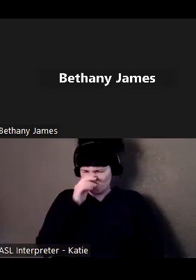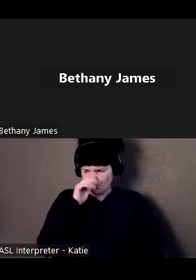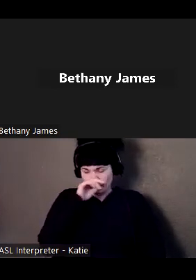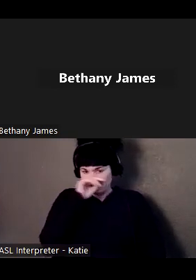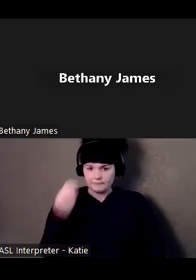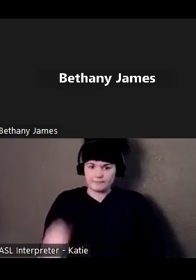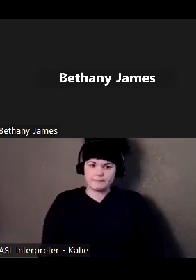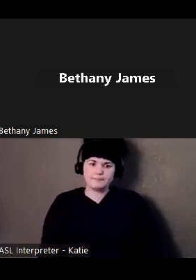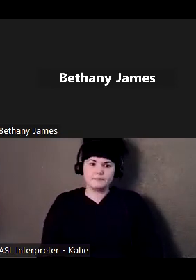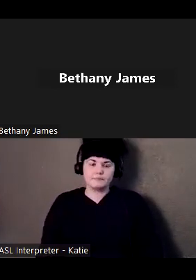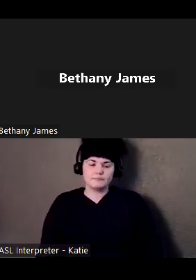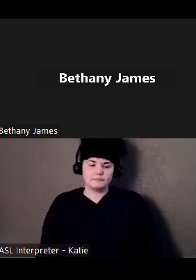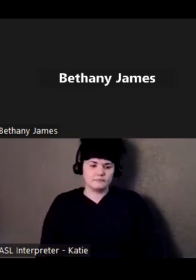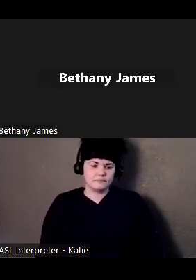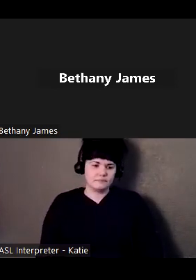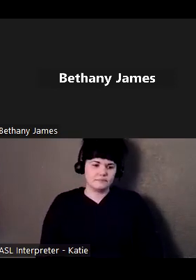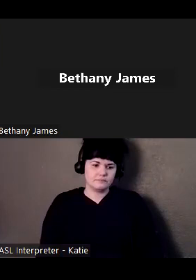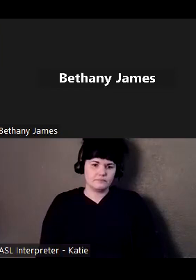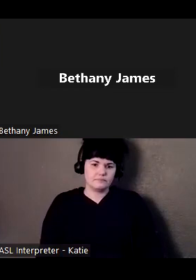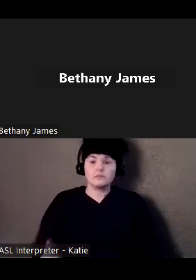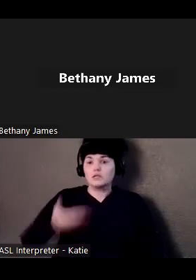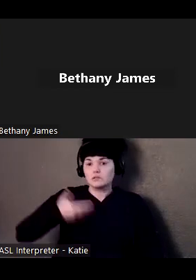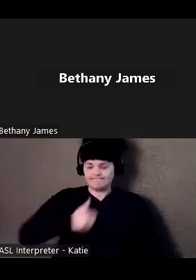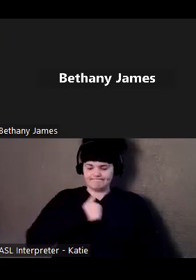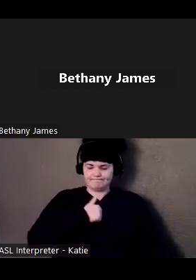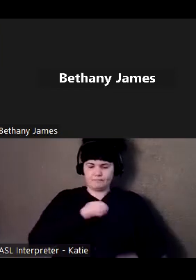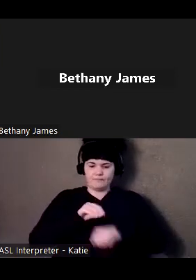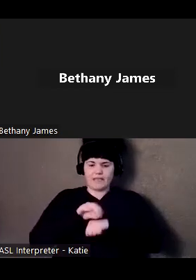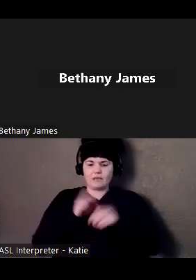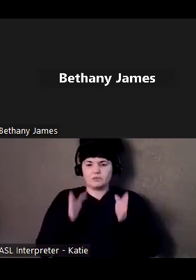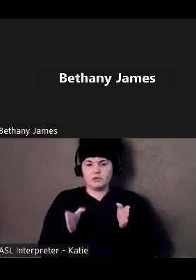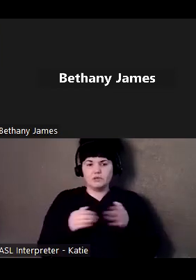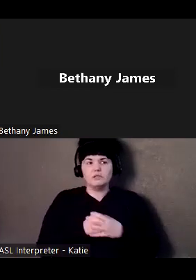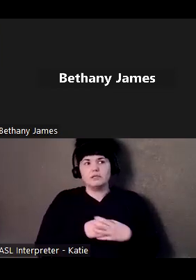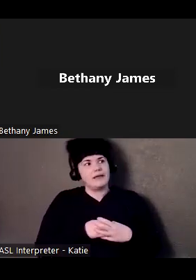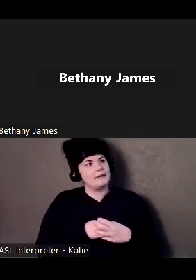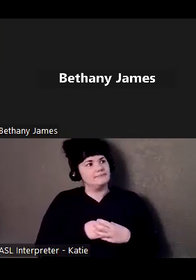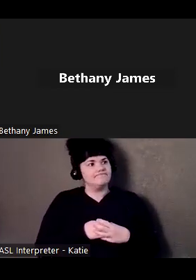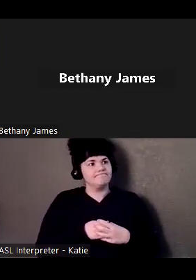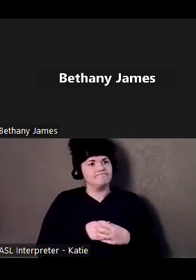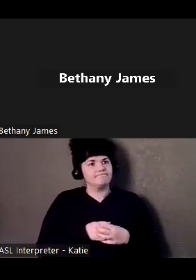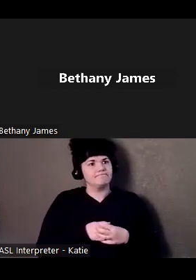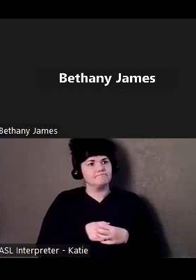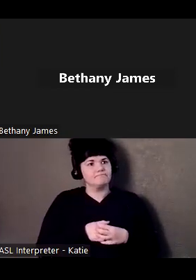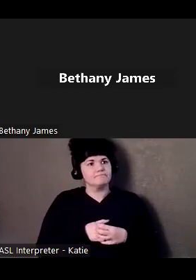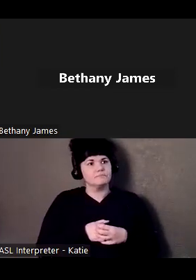So something as a counselor, something that I've always tried to kind of